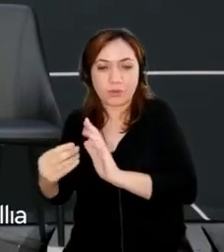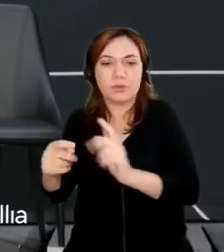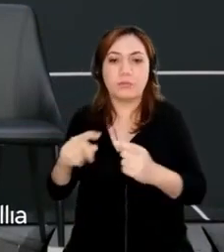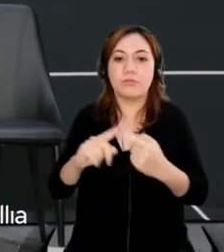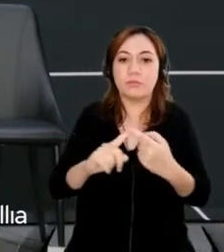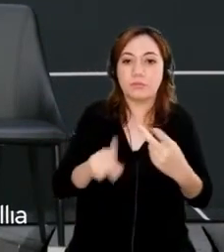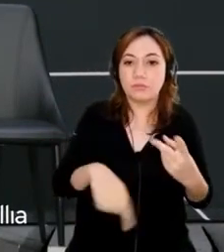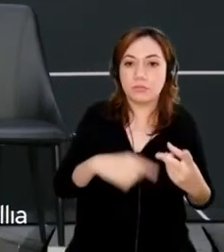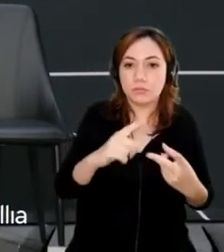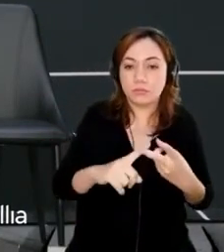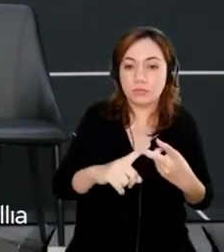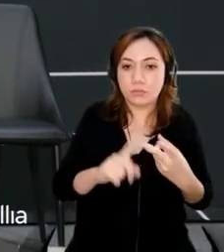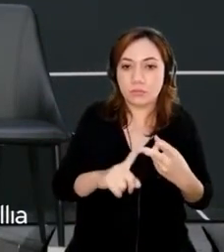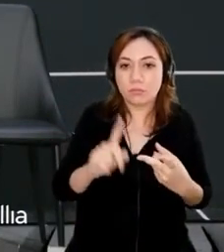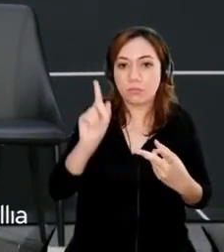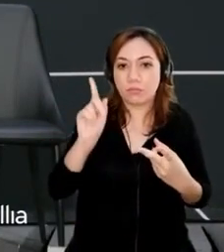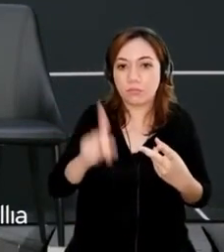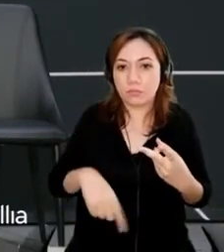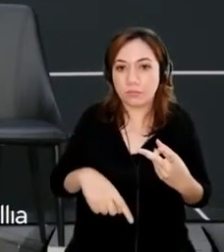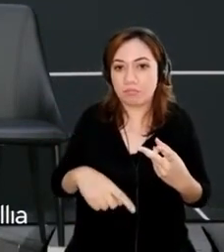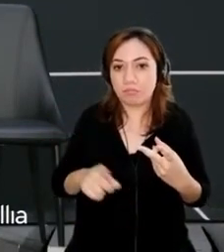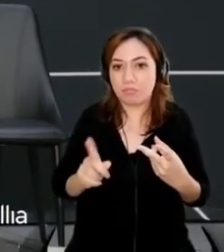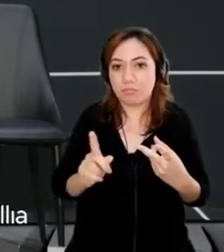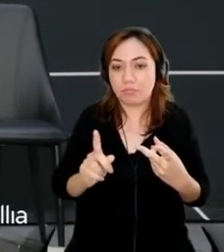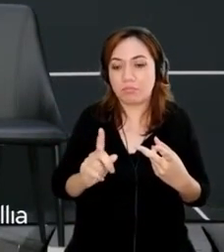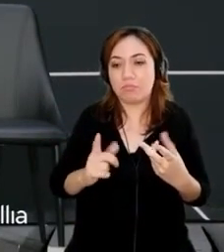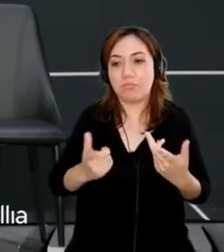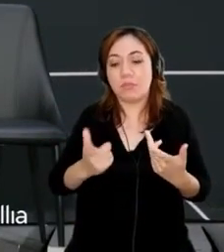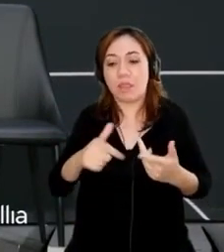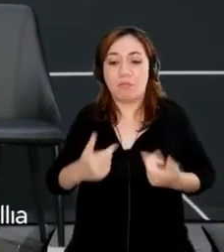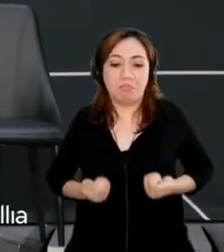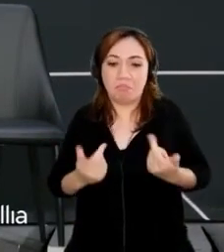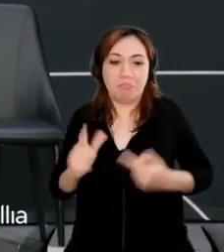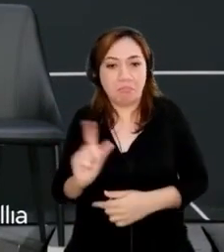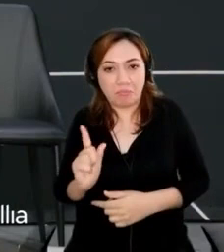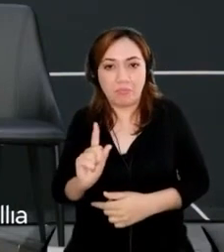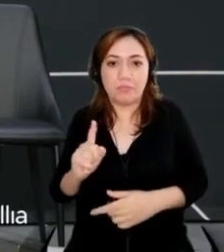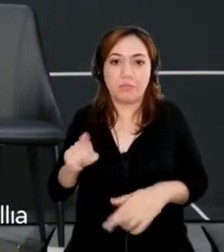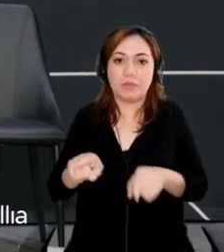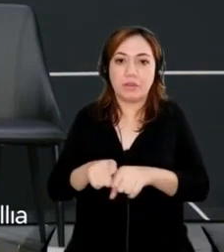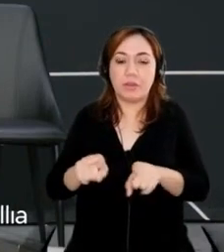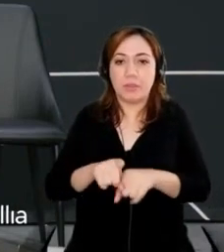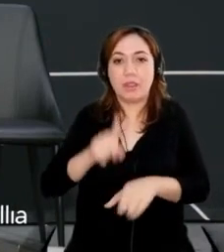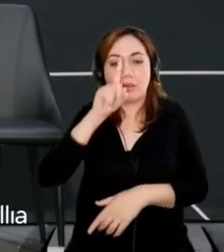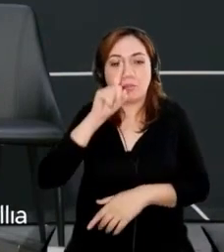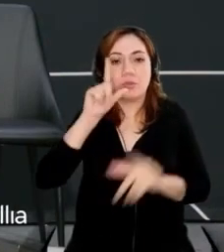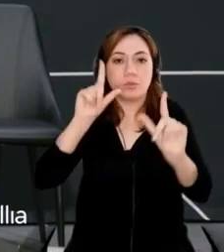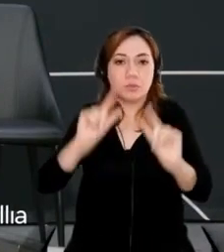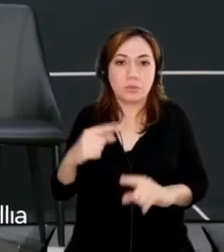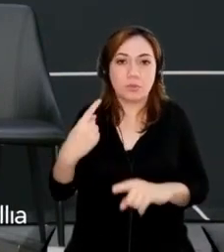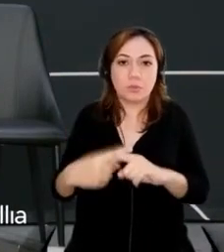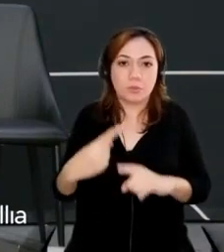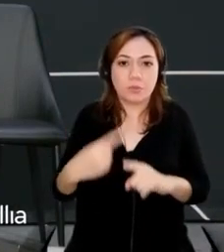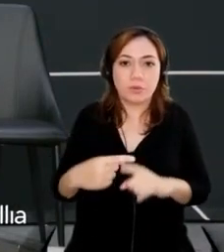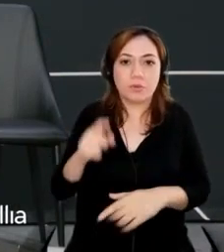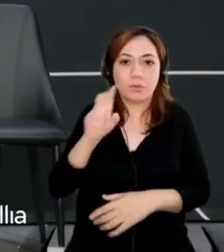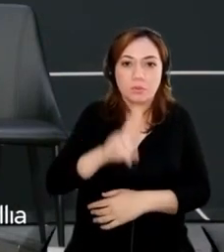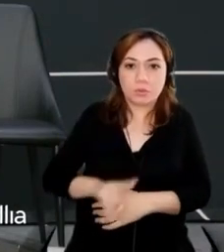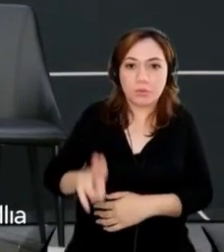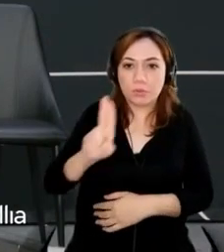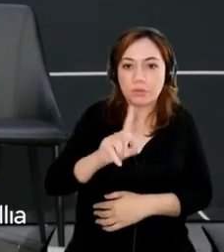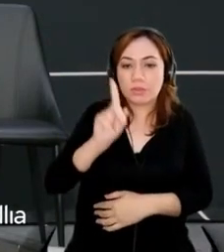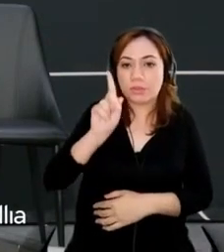inexpensively and at low risk by being able to use foundation models, the cloud, and all these other